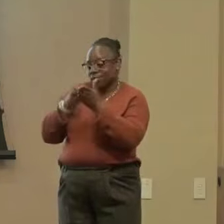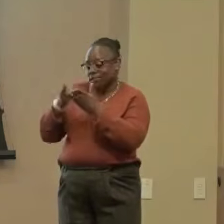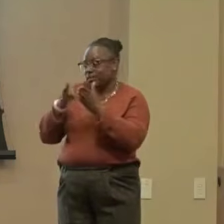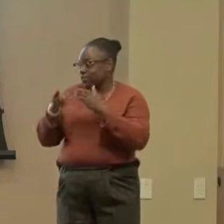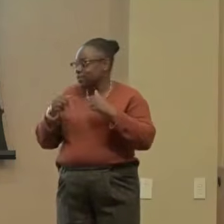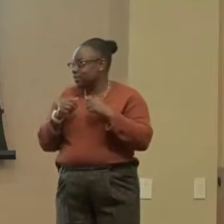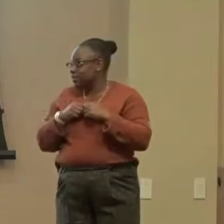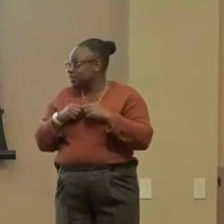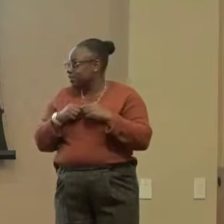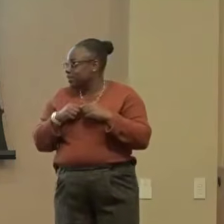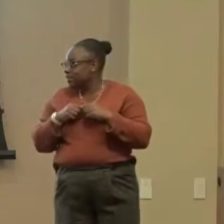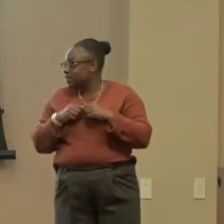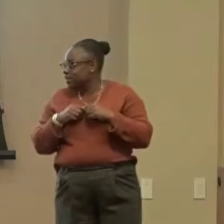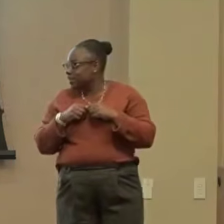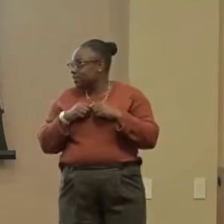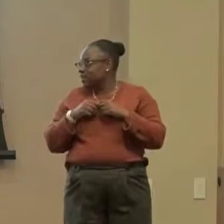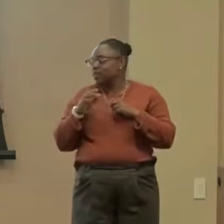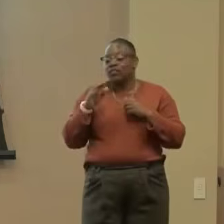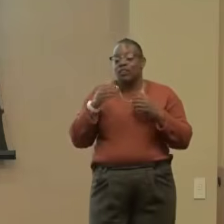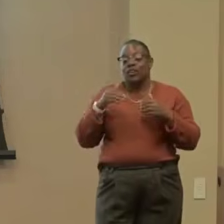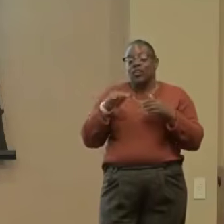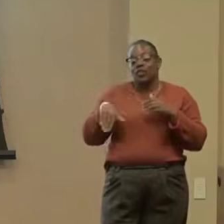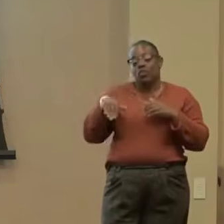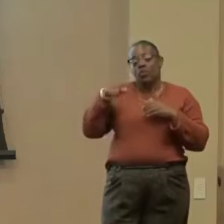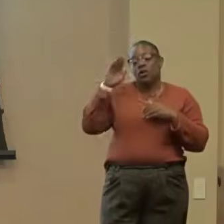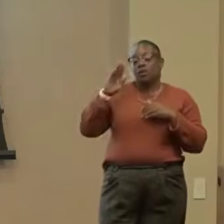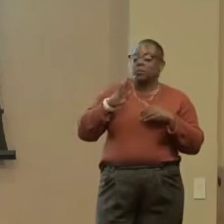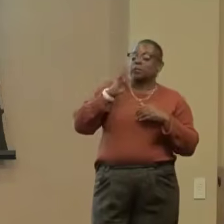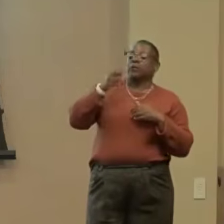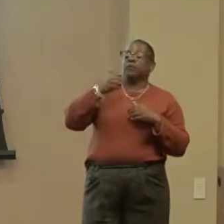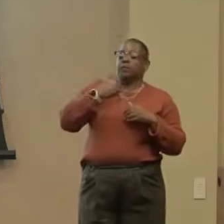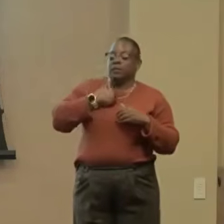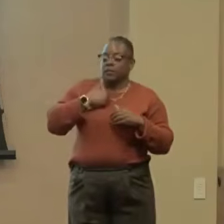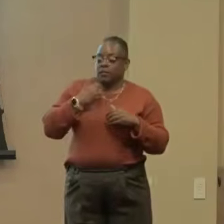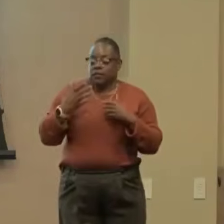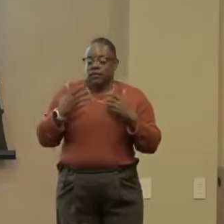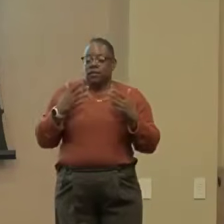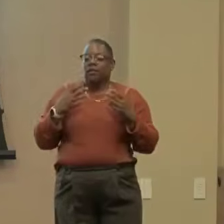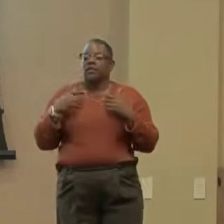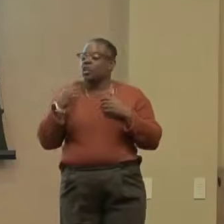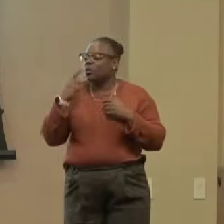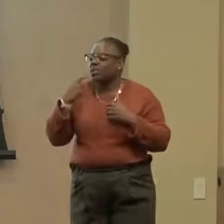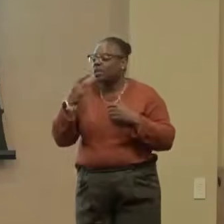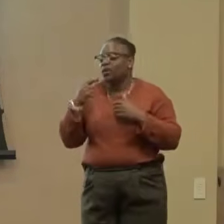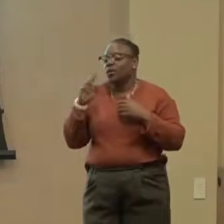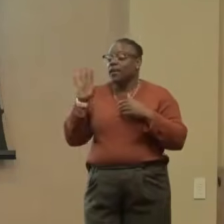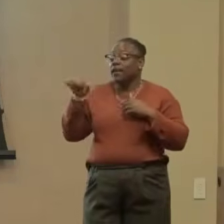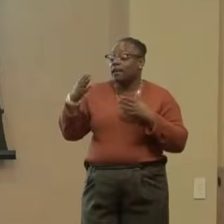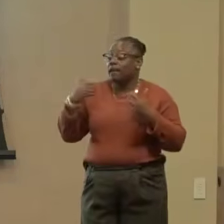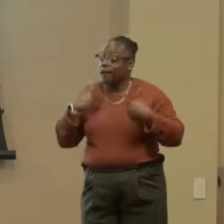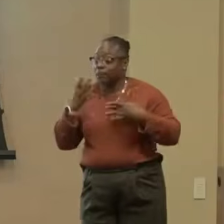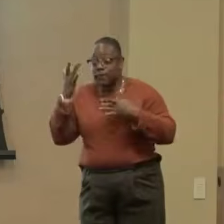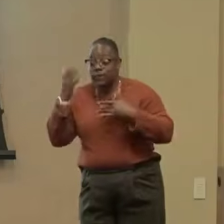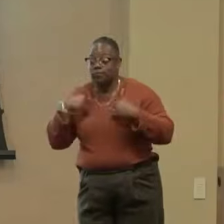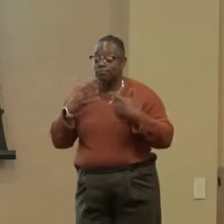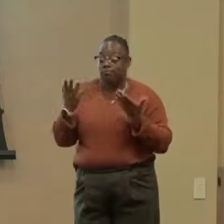A lot of times, even growing up young with it, I was very advocating for myself. So I would tell my partners that this